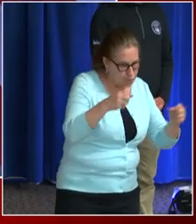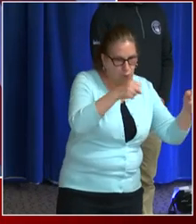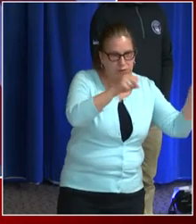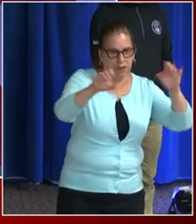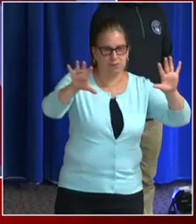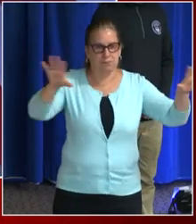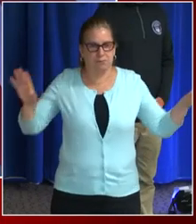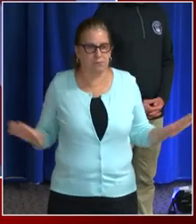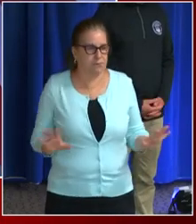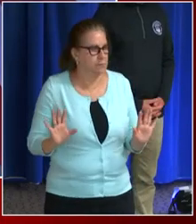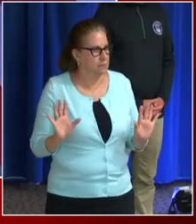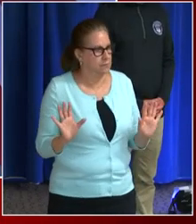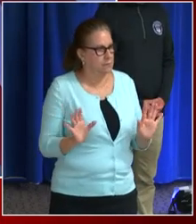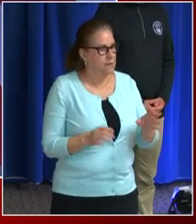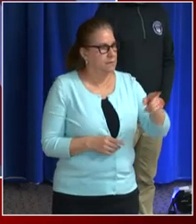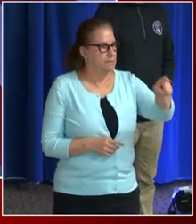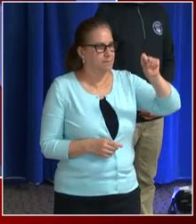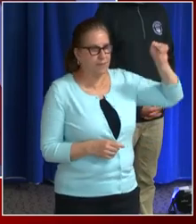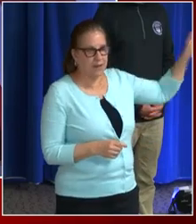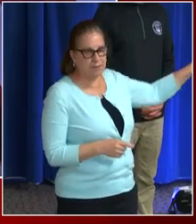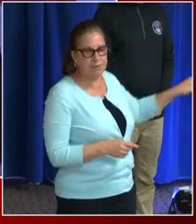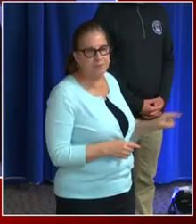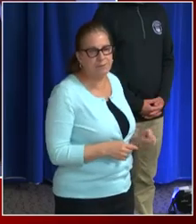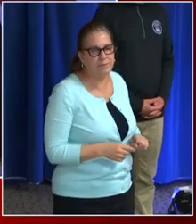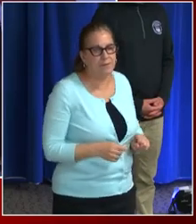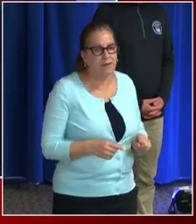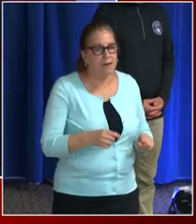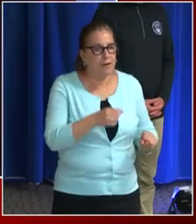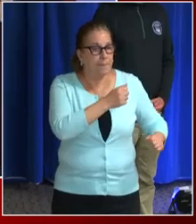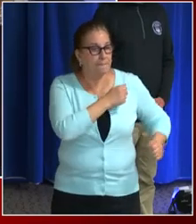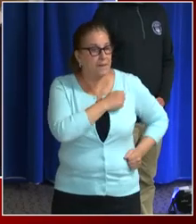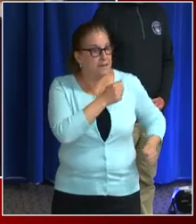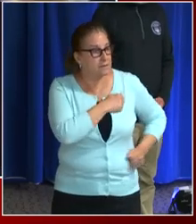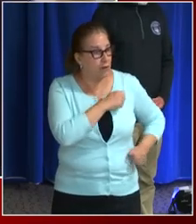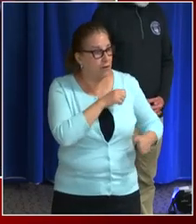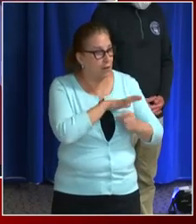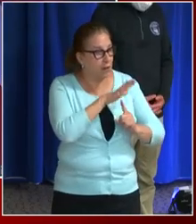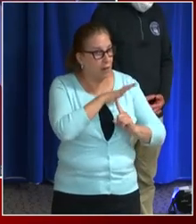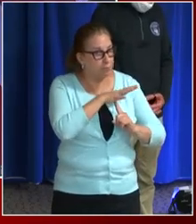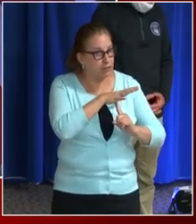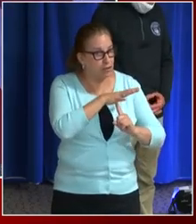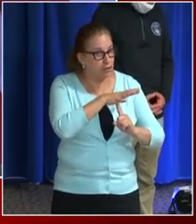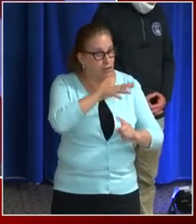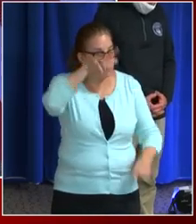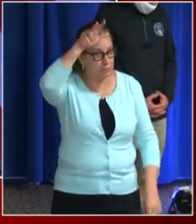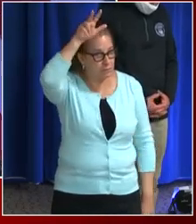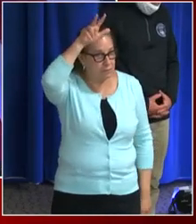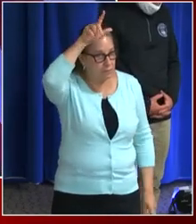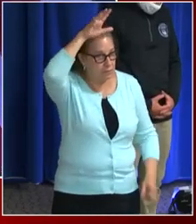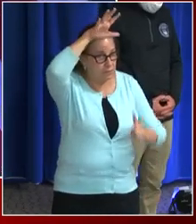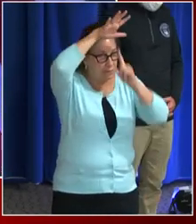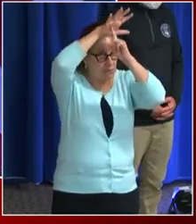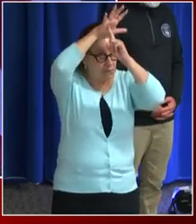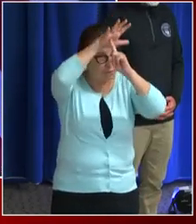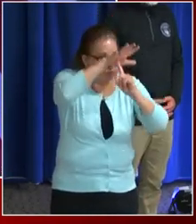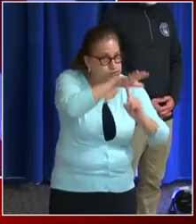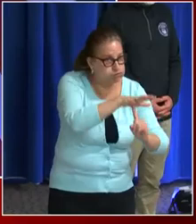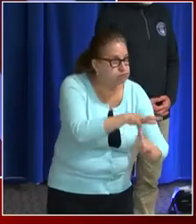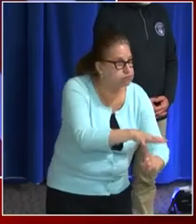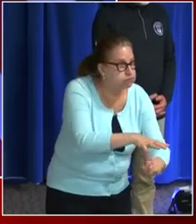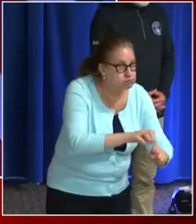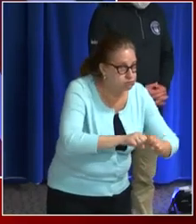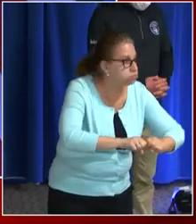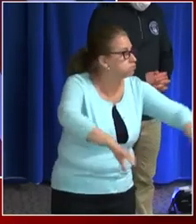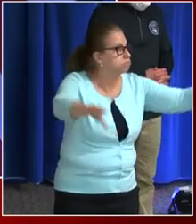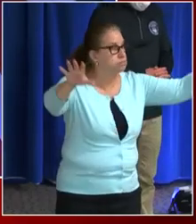about the use of that, I guess, military helicopter, low flying to disperse the crowd. Just what are your thoughts on that as a